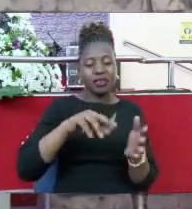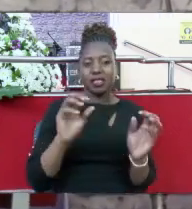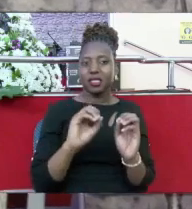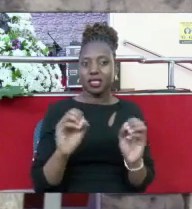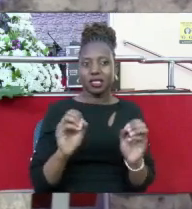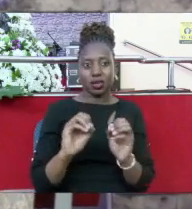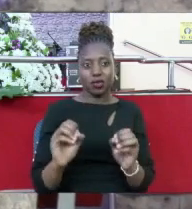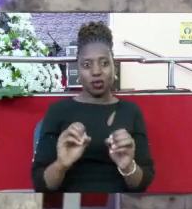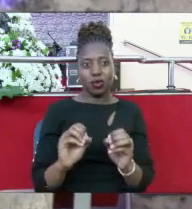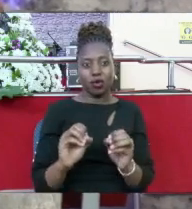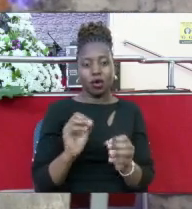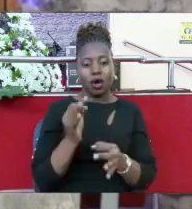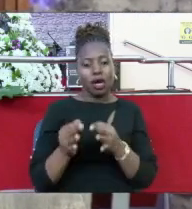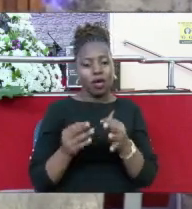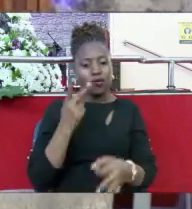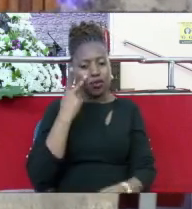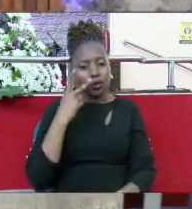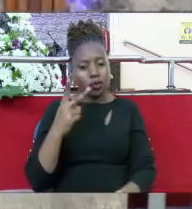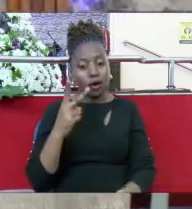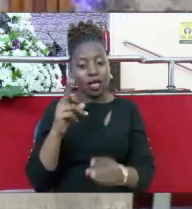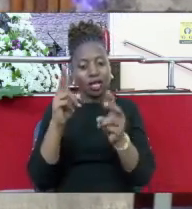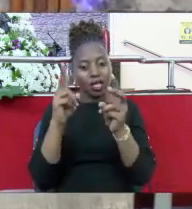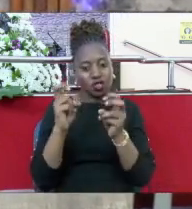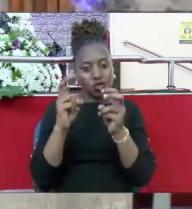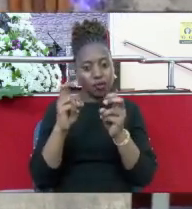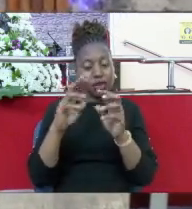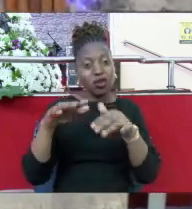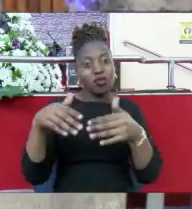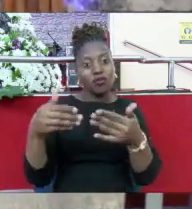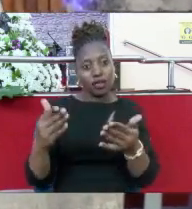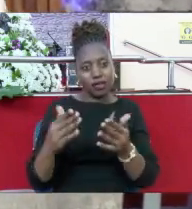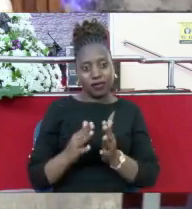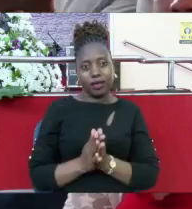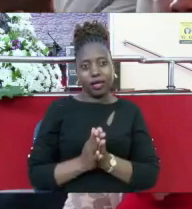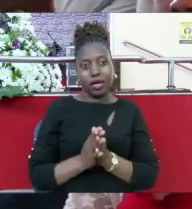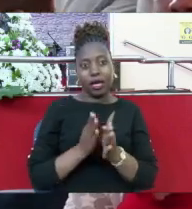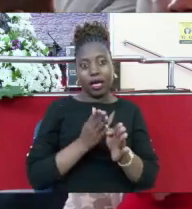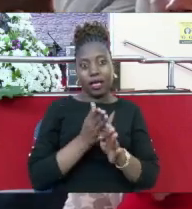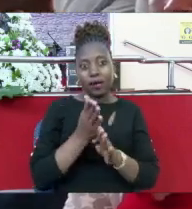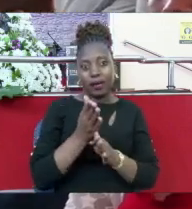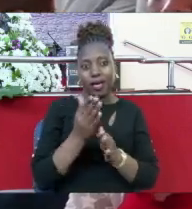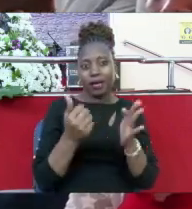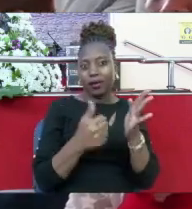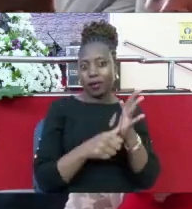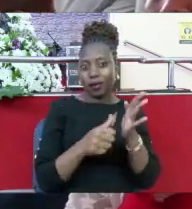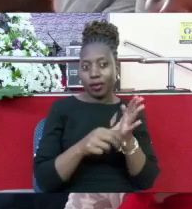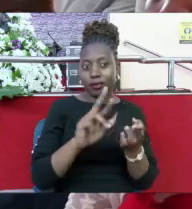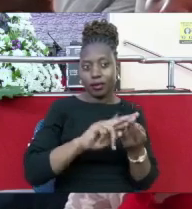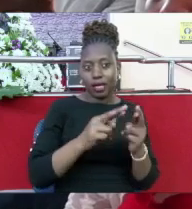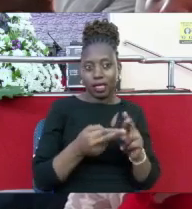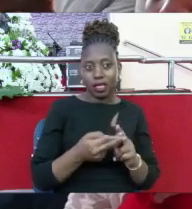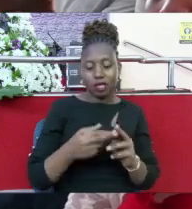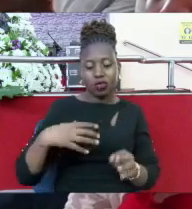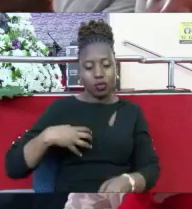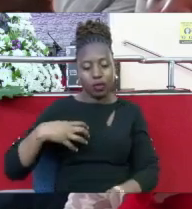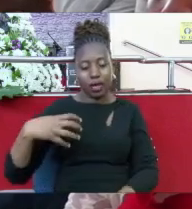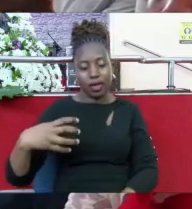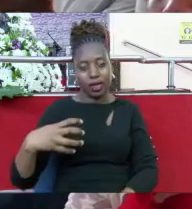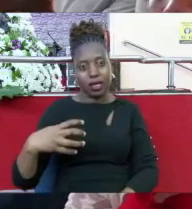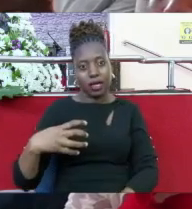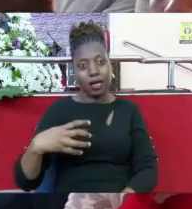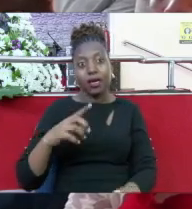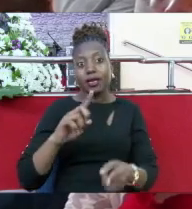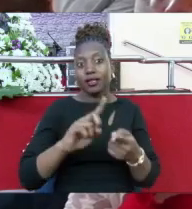it, basically, the main issues related to wealth is